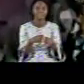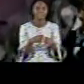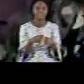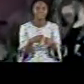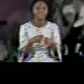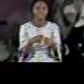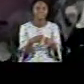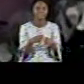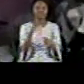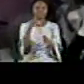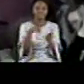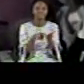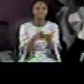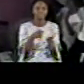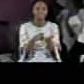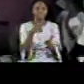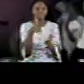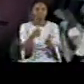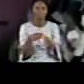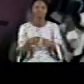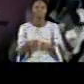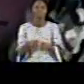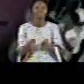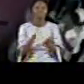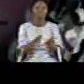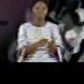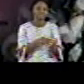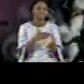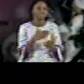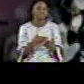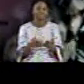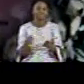check yourself check yourself check yourself check yourself